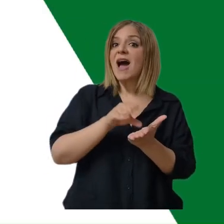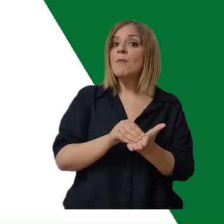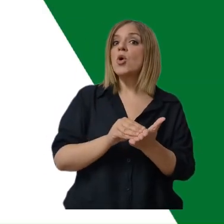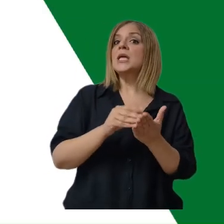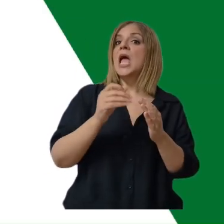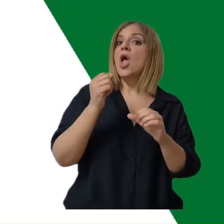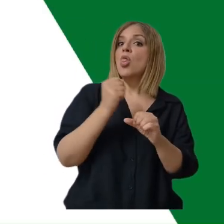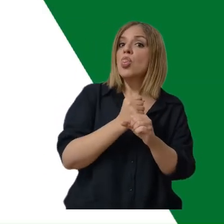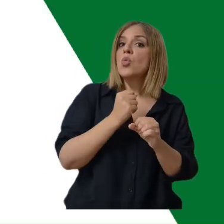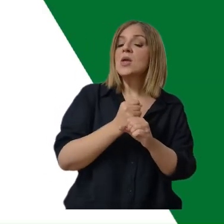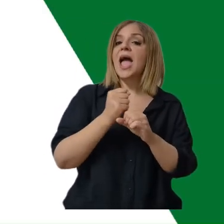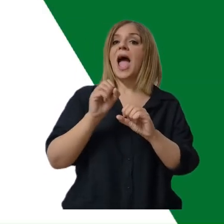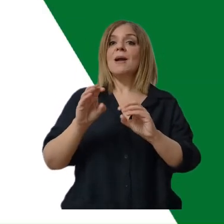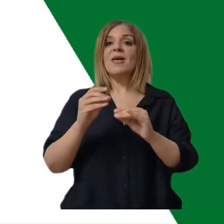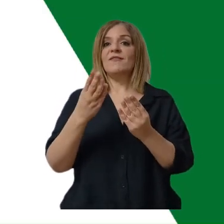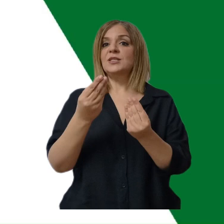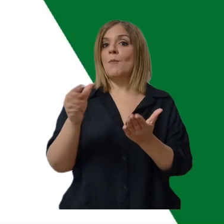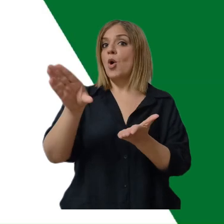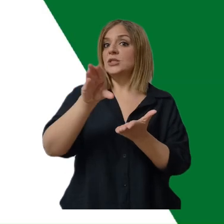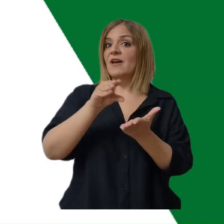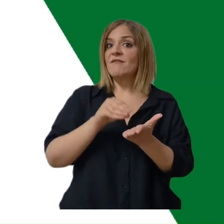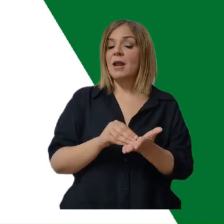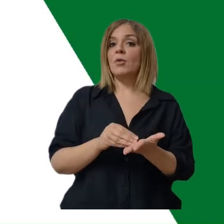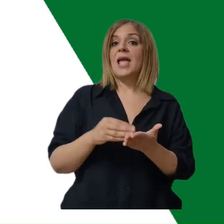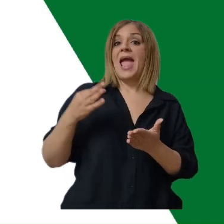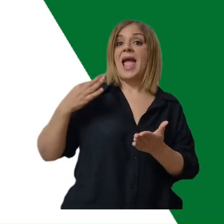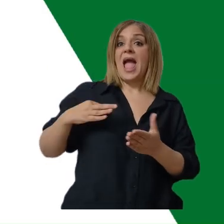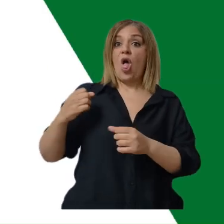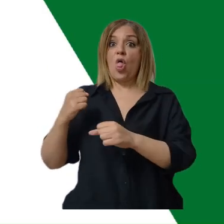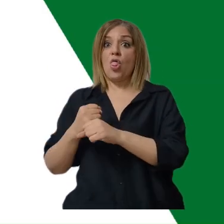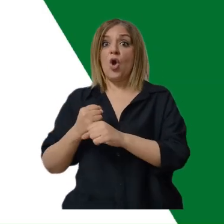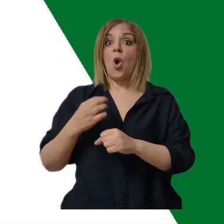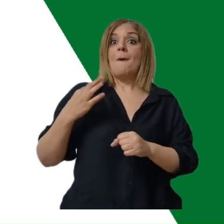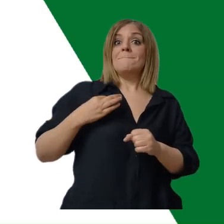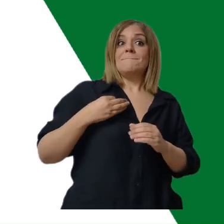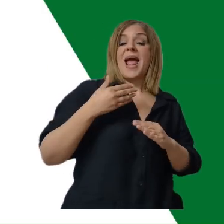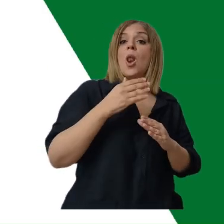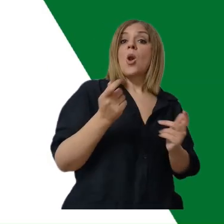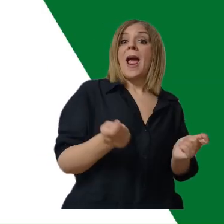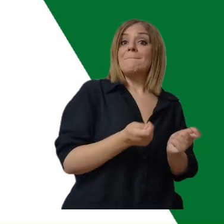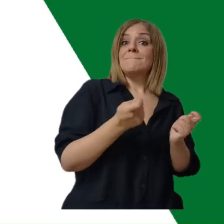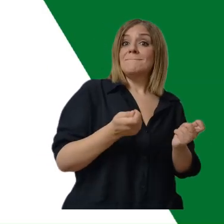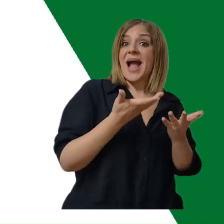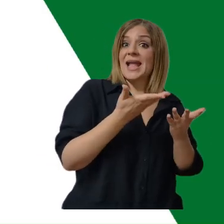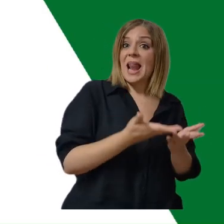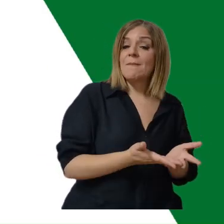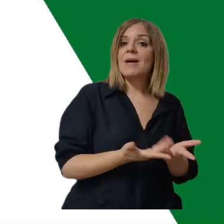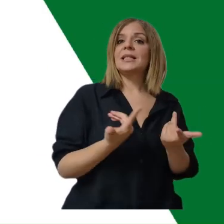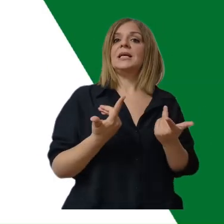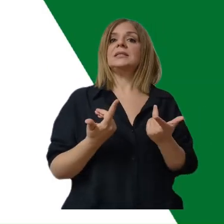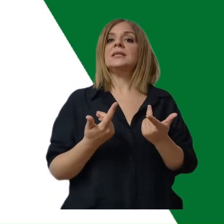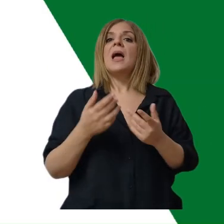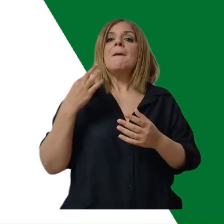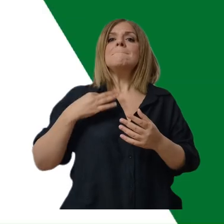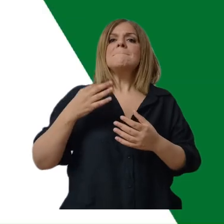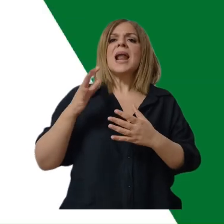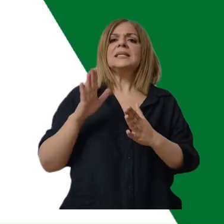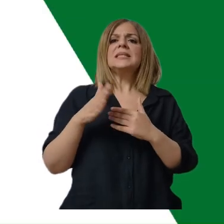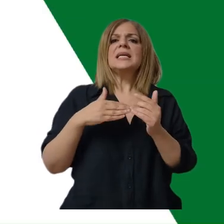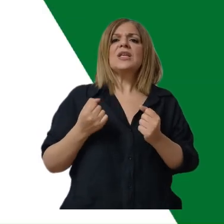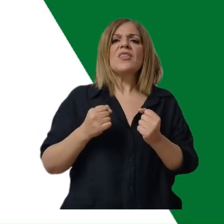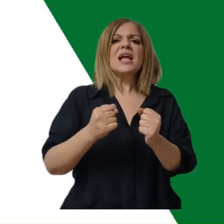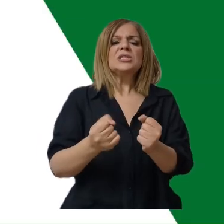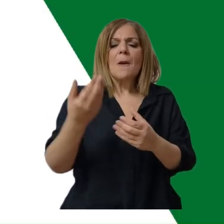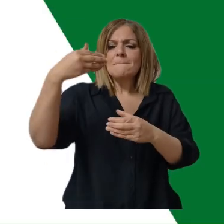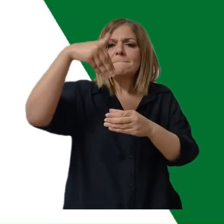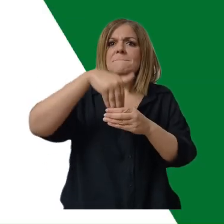education, and work, the difference between green jobs and greening professions, key concepts of green skills, such